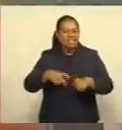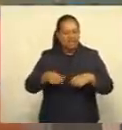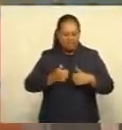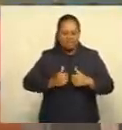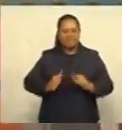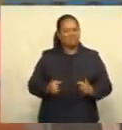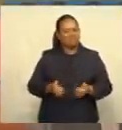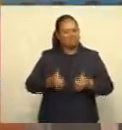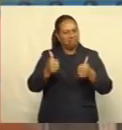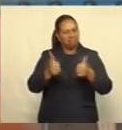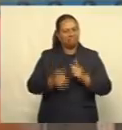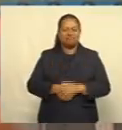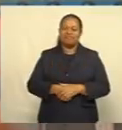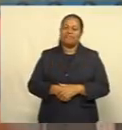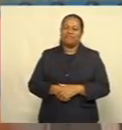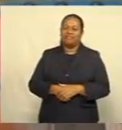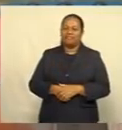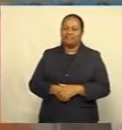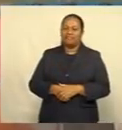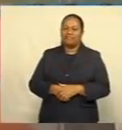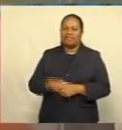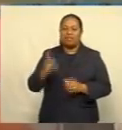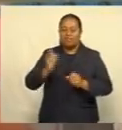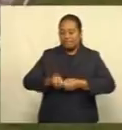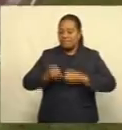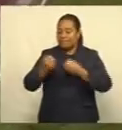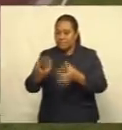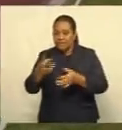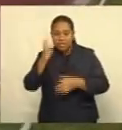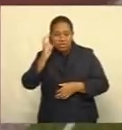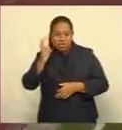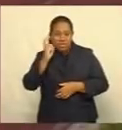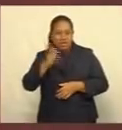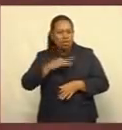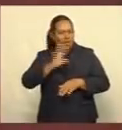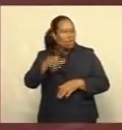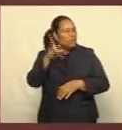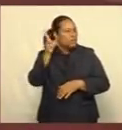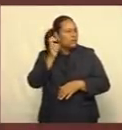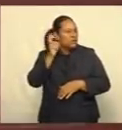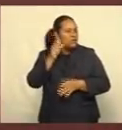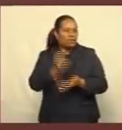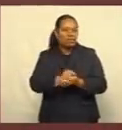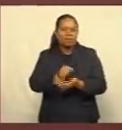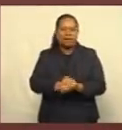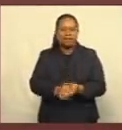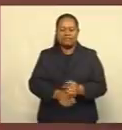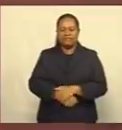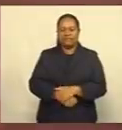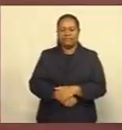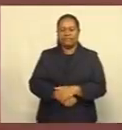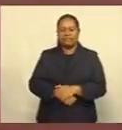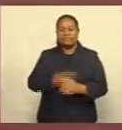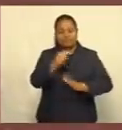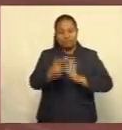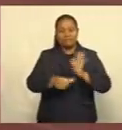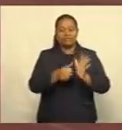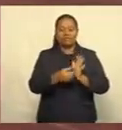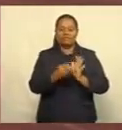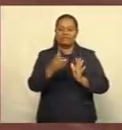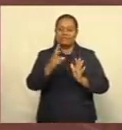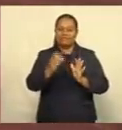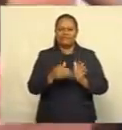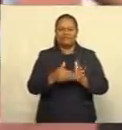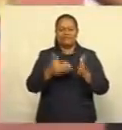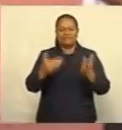Through what we've been given about training, he's been a good listener. The 20-year-old became a household